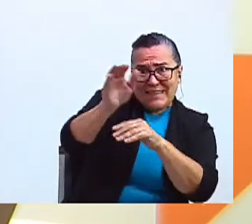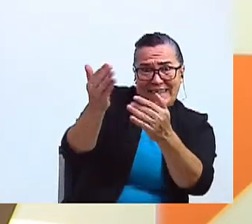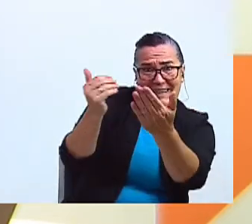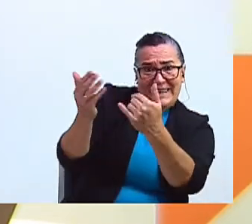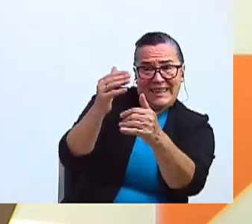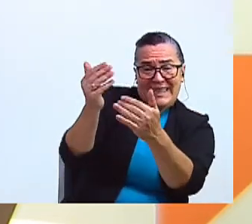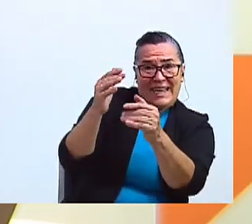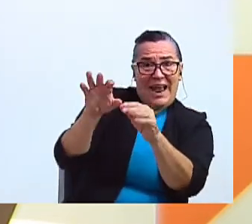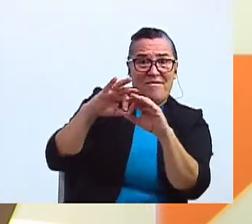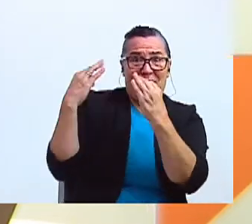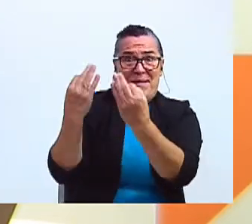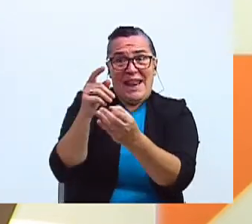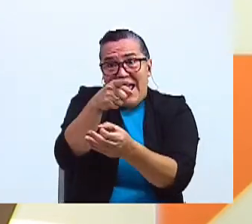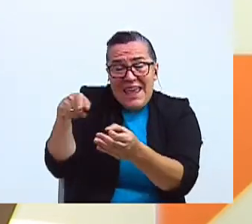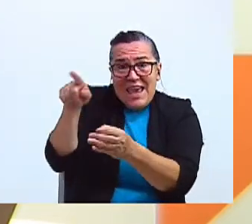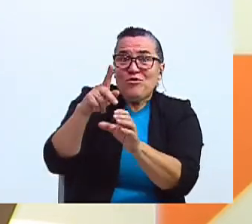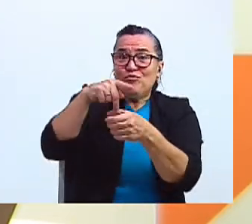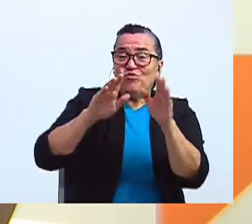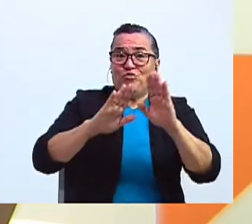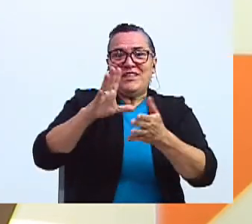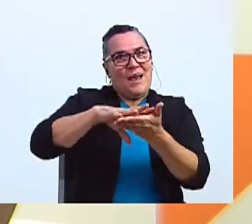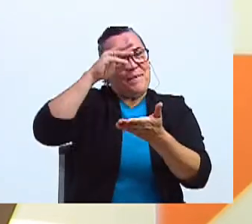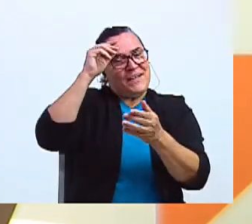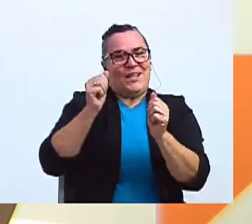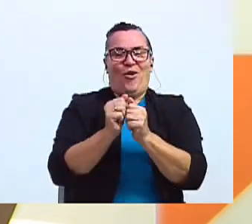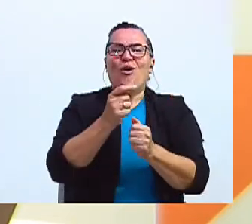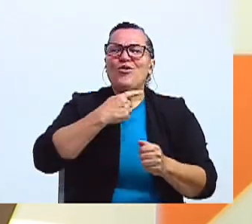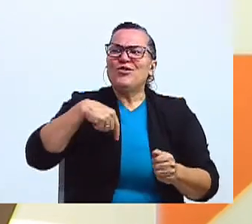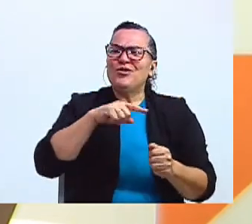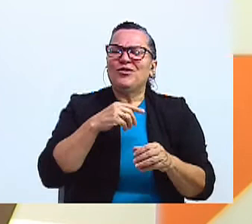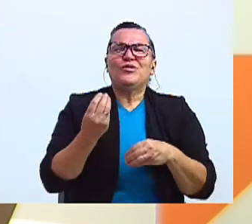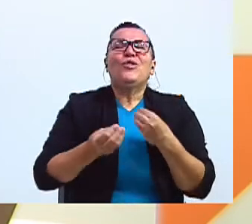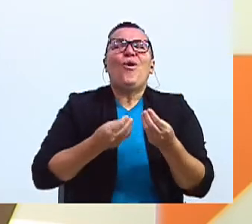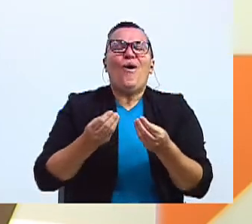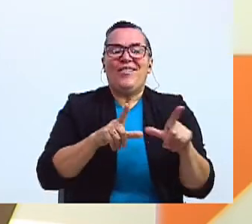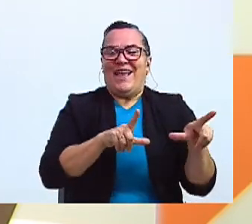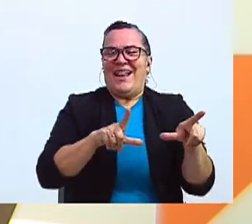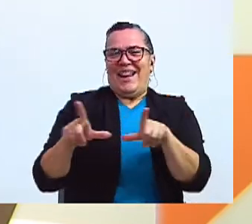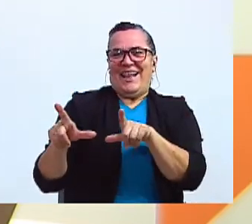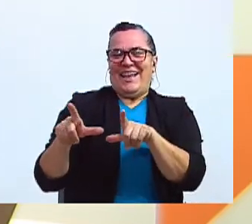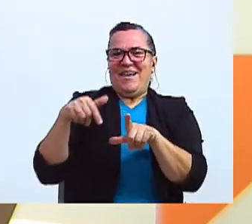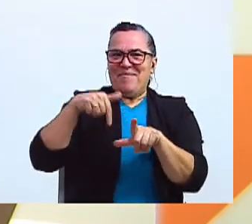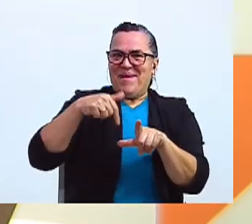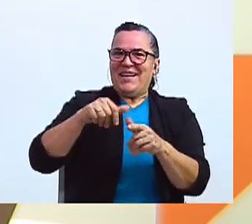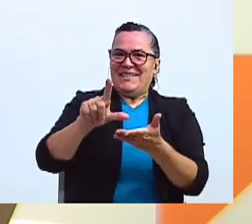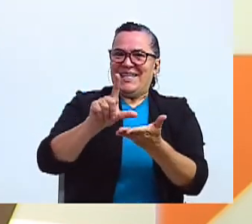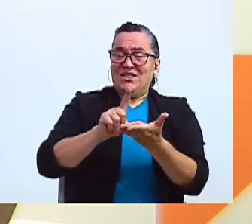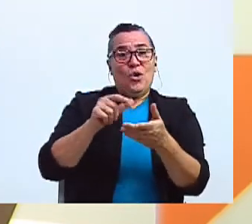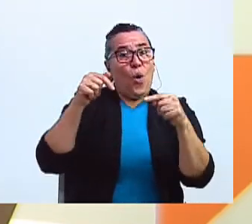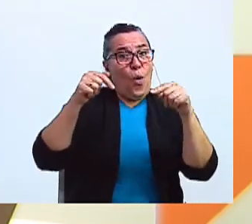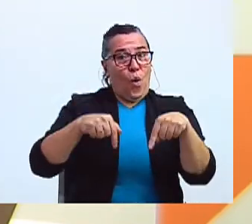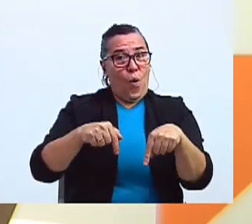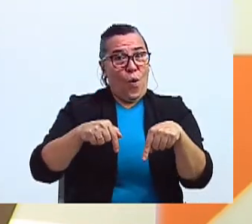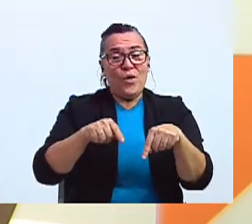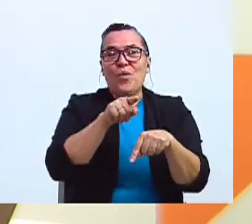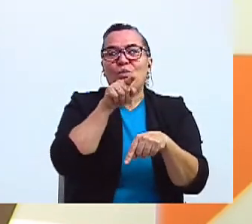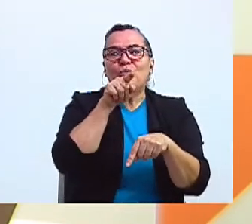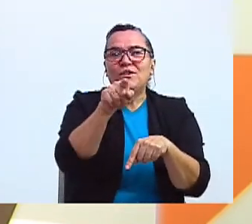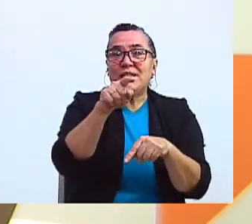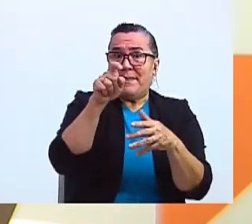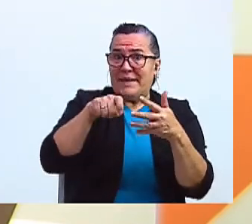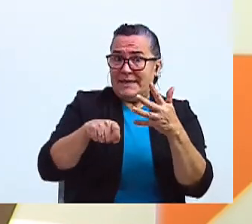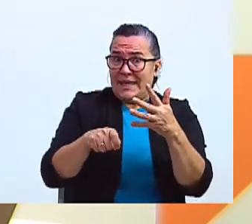and learn with us. Okay, so let's get ready for this class. Today you are going to need